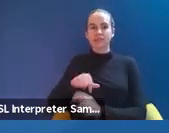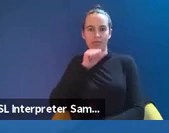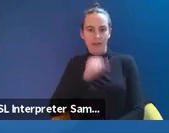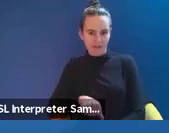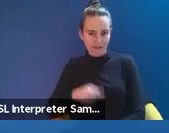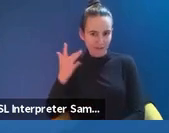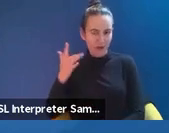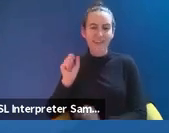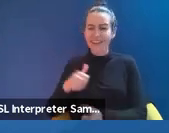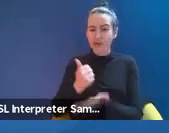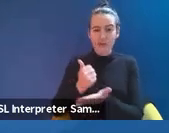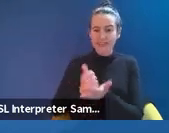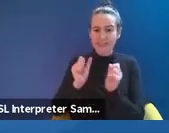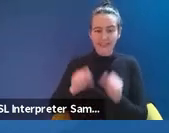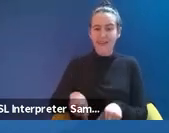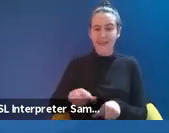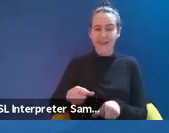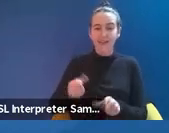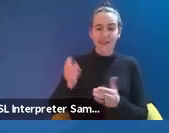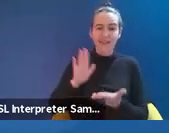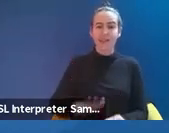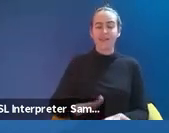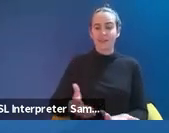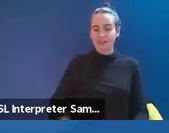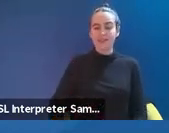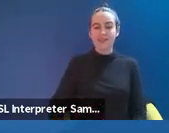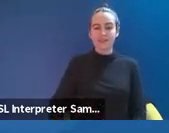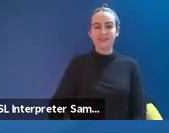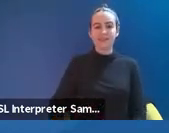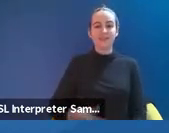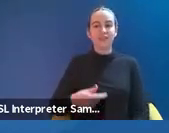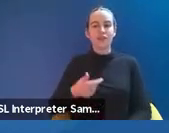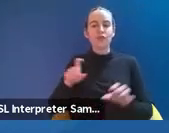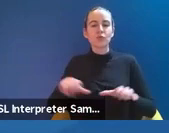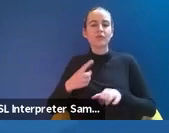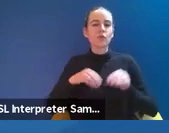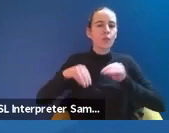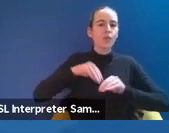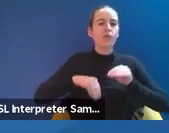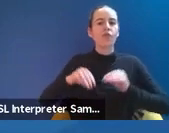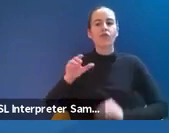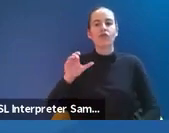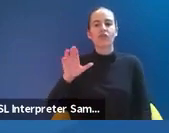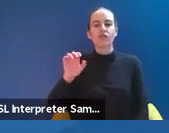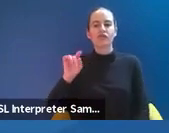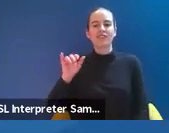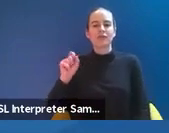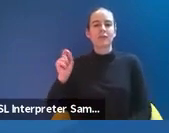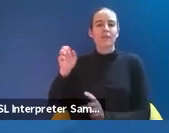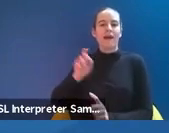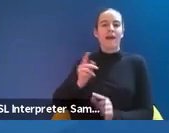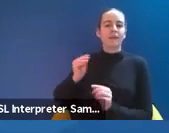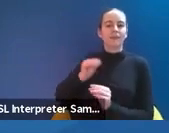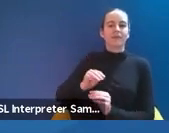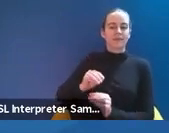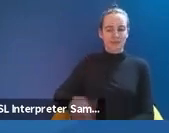it is treatable. So you're doing a maneuver to move those otoconia, or those little crystals, back to the utricle. So